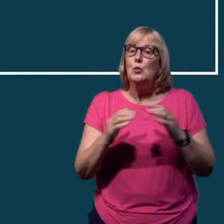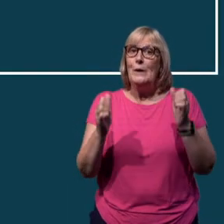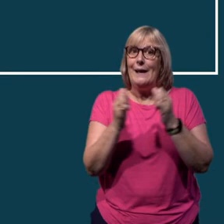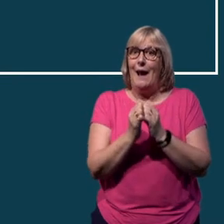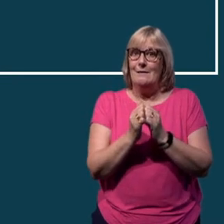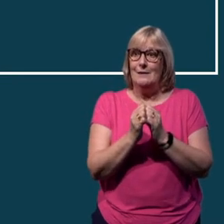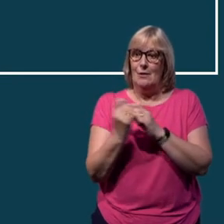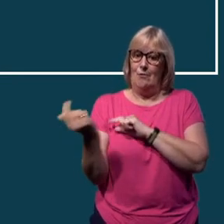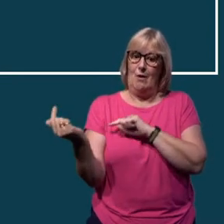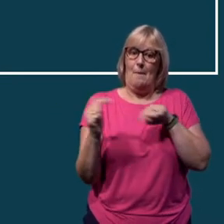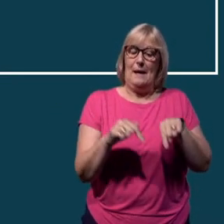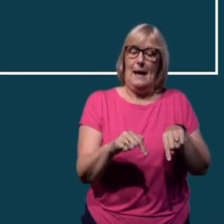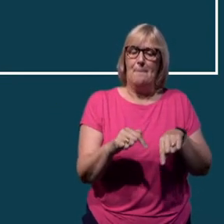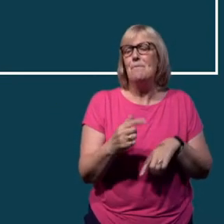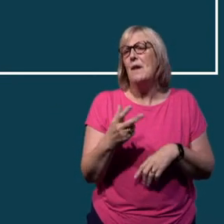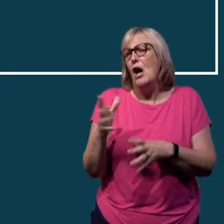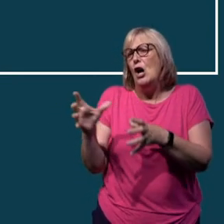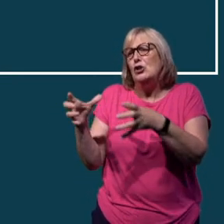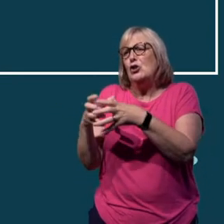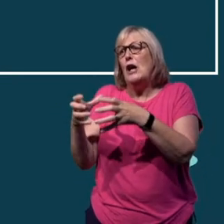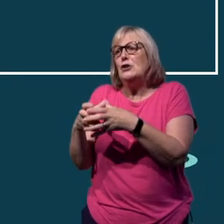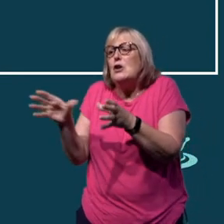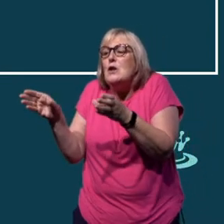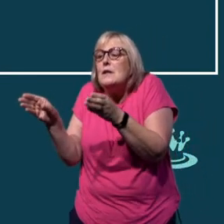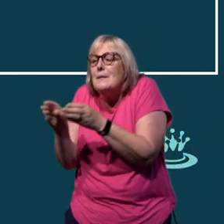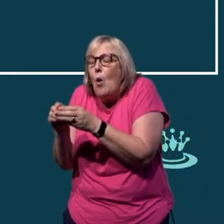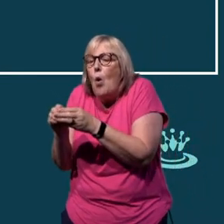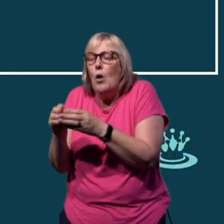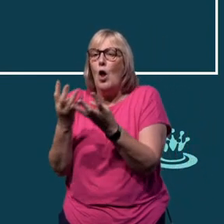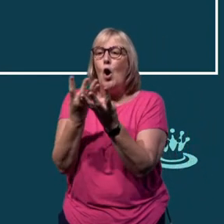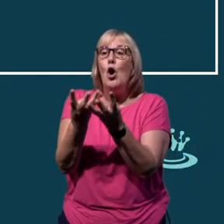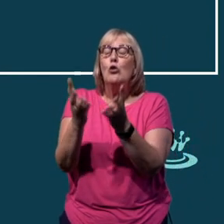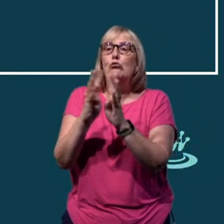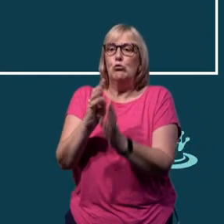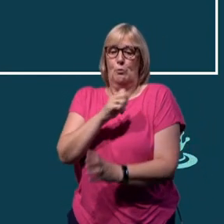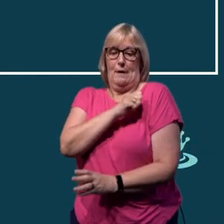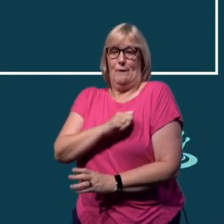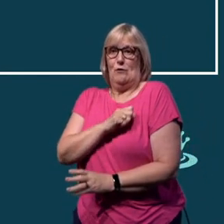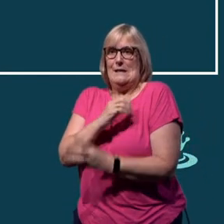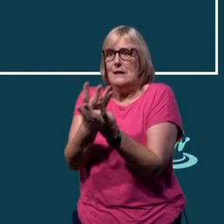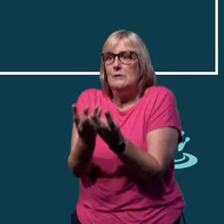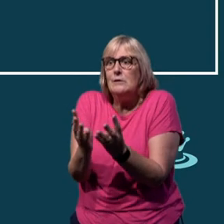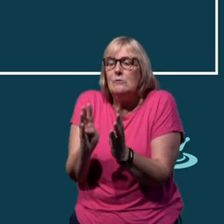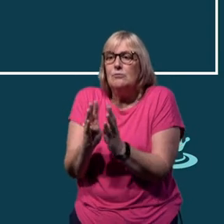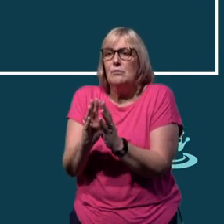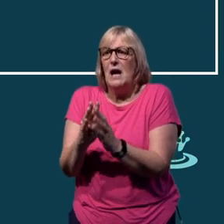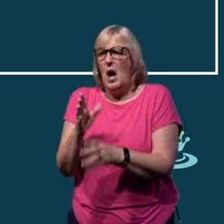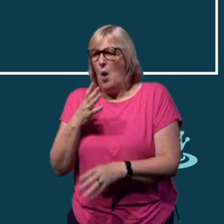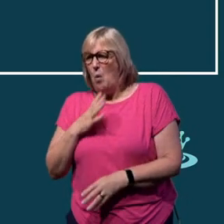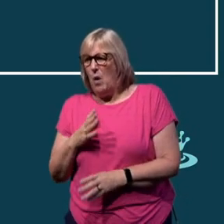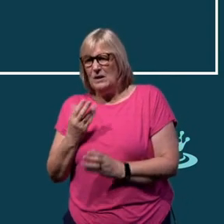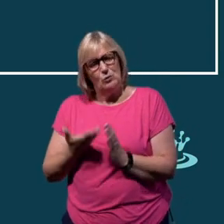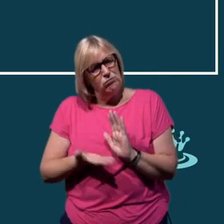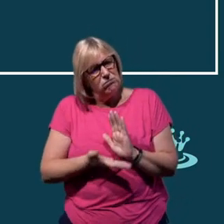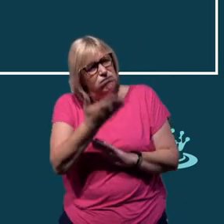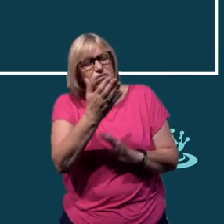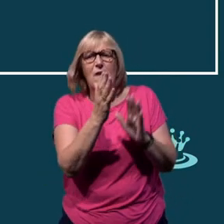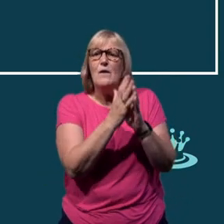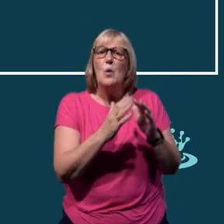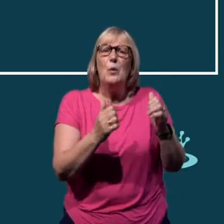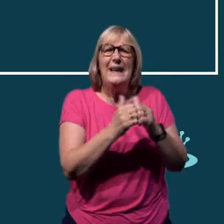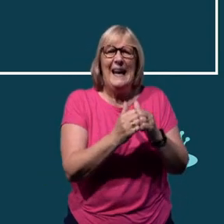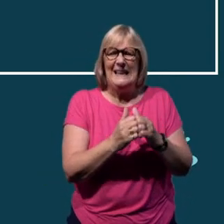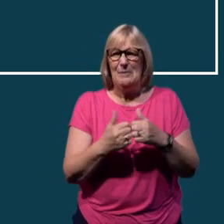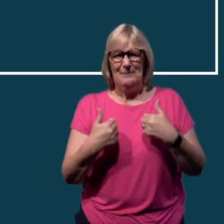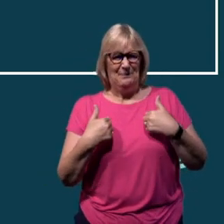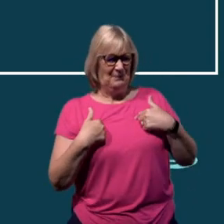it's specifically designed for small churches or groups of Christians within churches who want to go away for a church weekend but